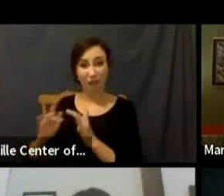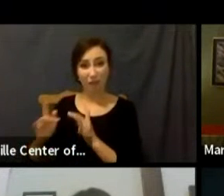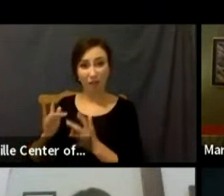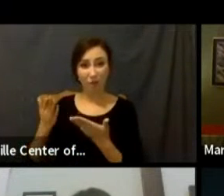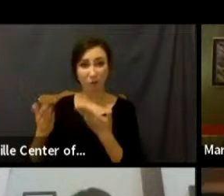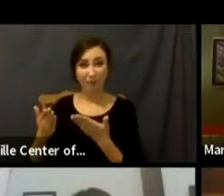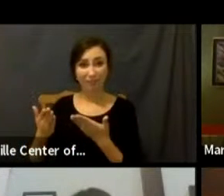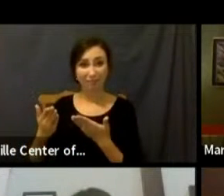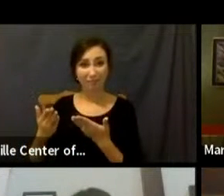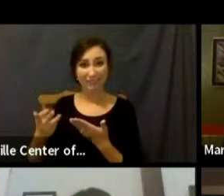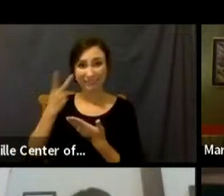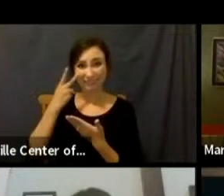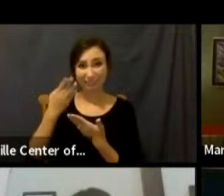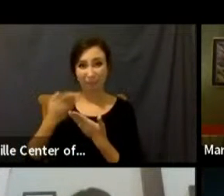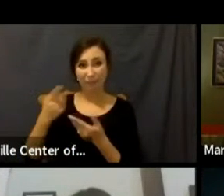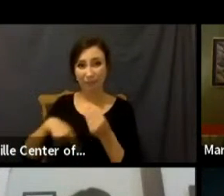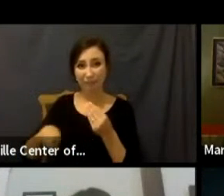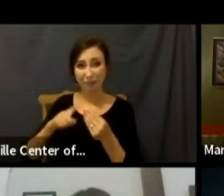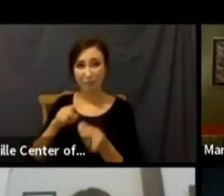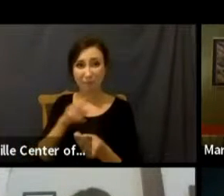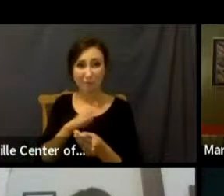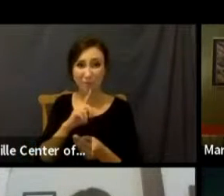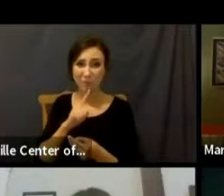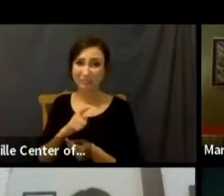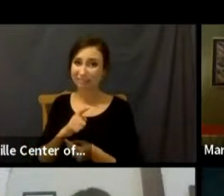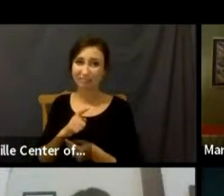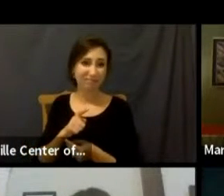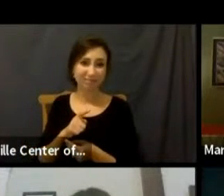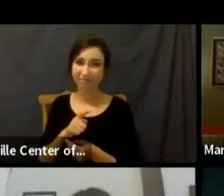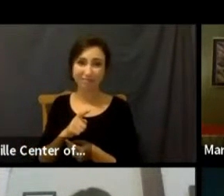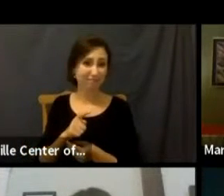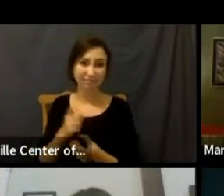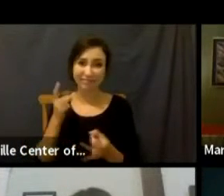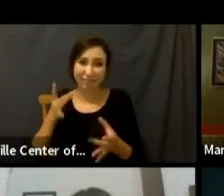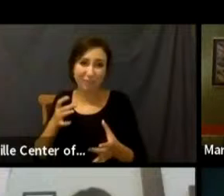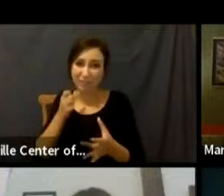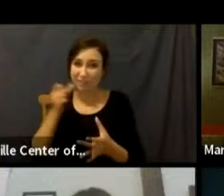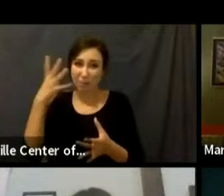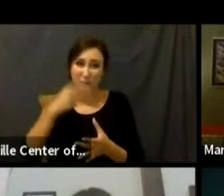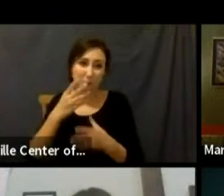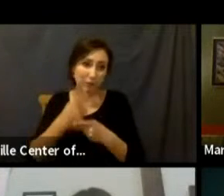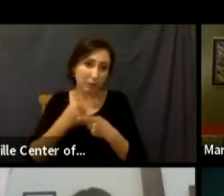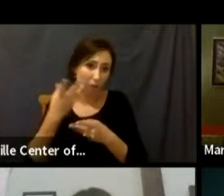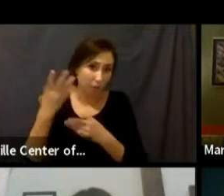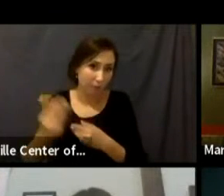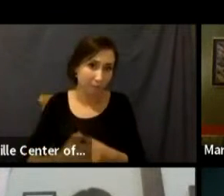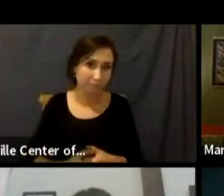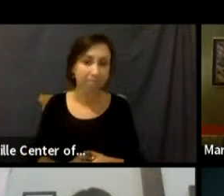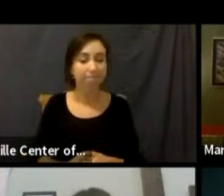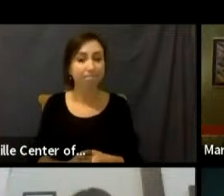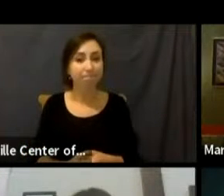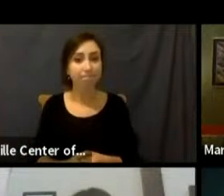disturbing. I've seen some of this stuff and it's not pretty. So be careful out there.